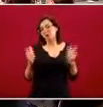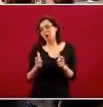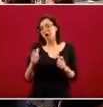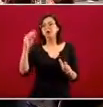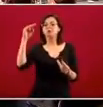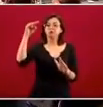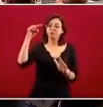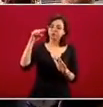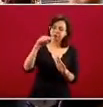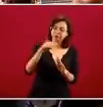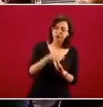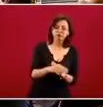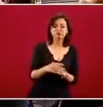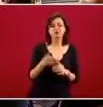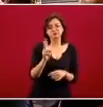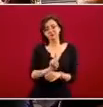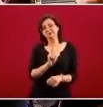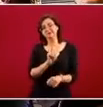flatten.